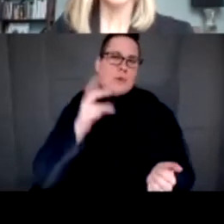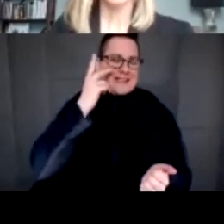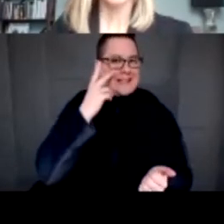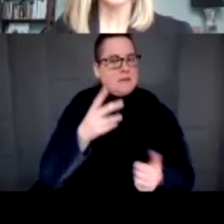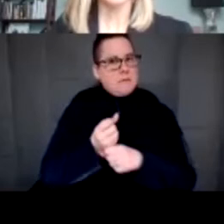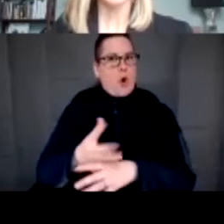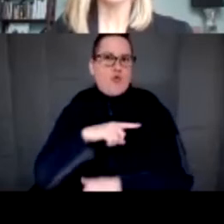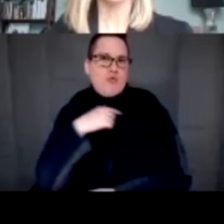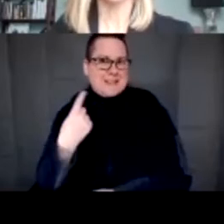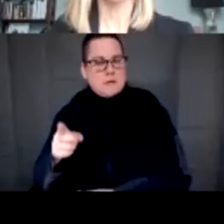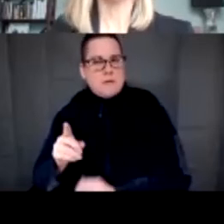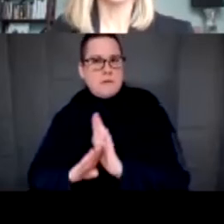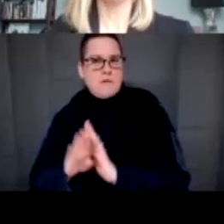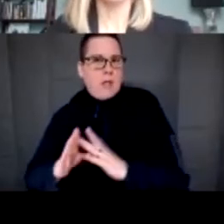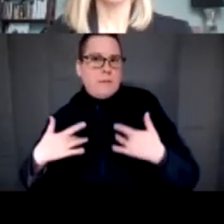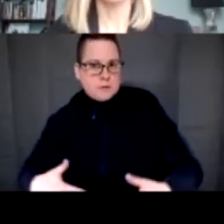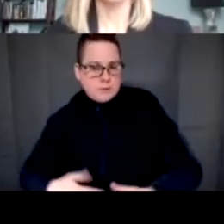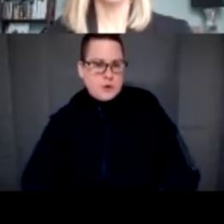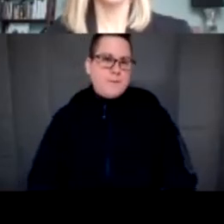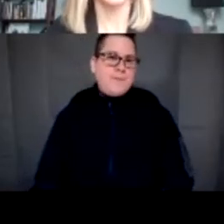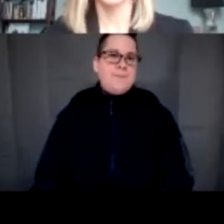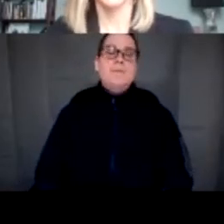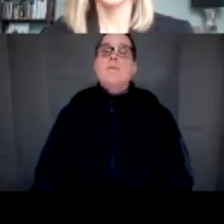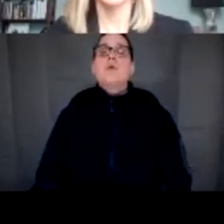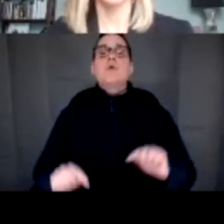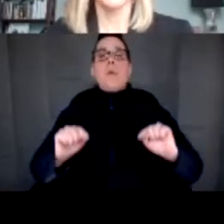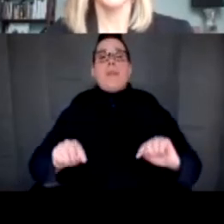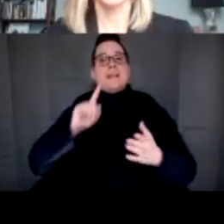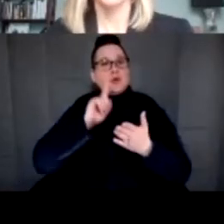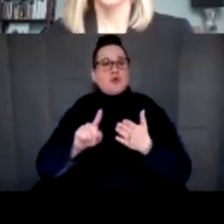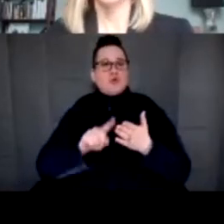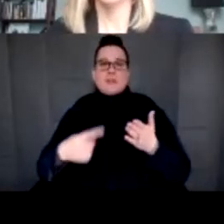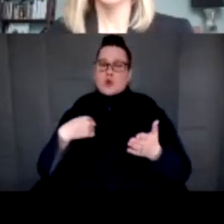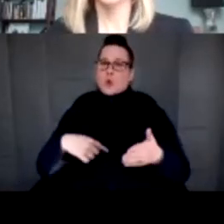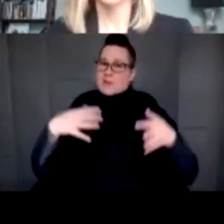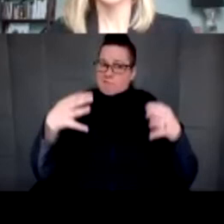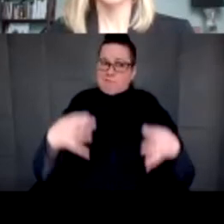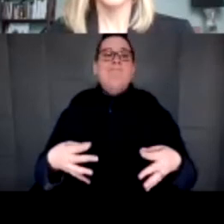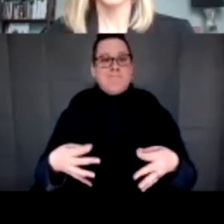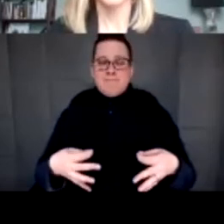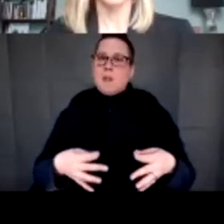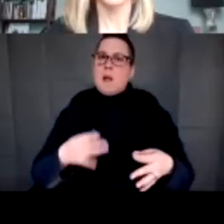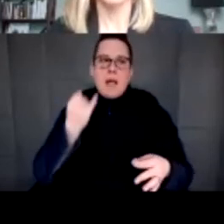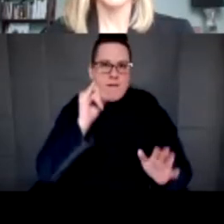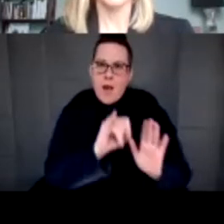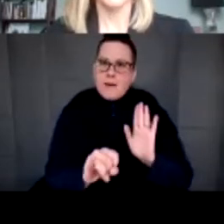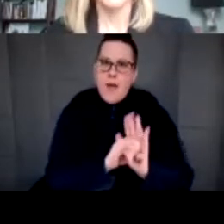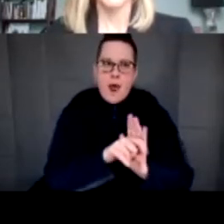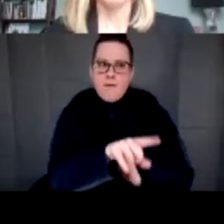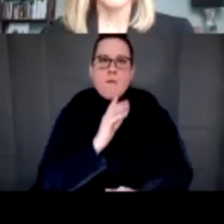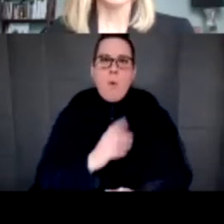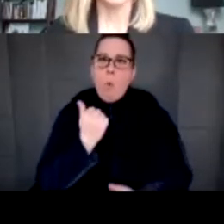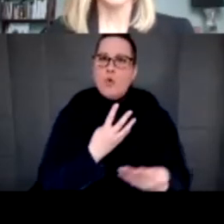So in terms of this research, what we're concluding is that identifying older prisoners with PADL